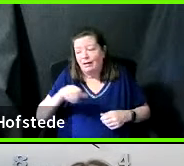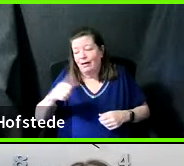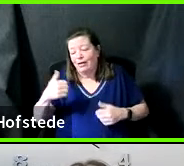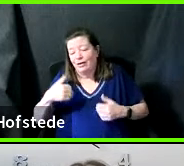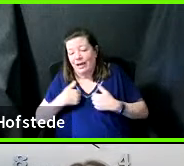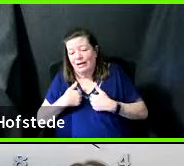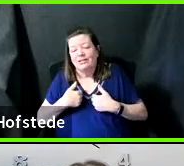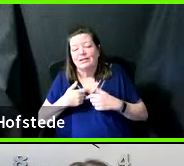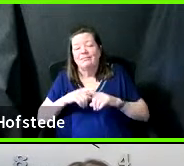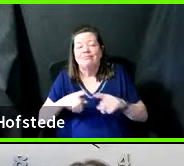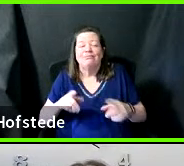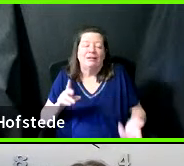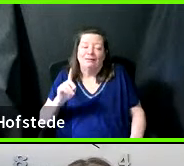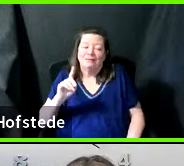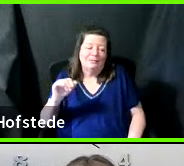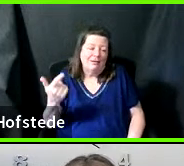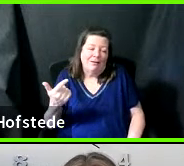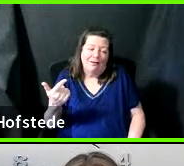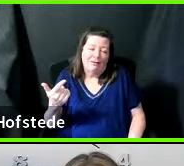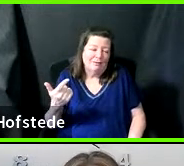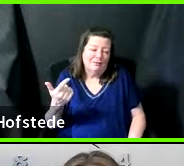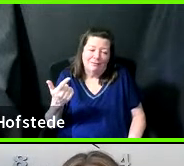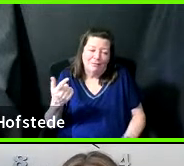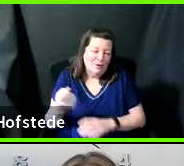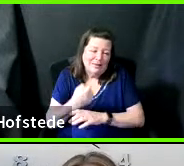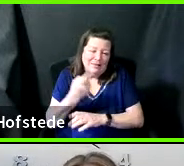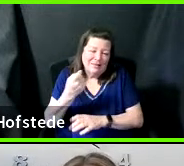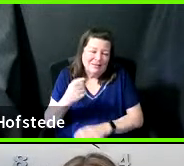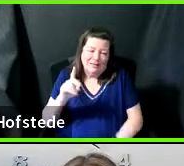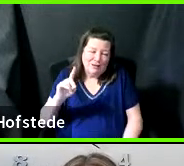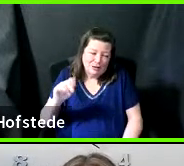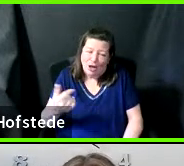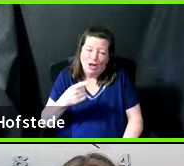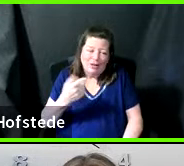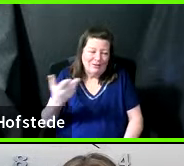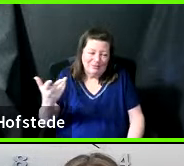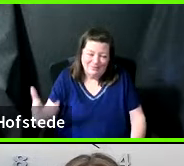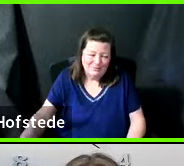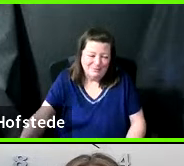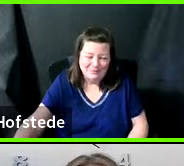a dog consistently wins. So dog it is.